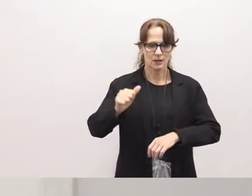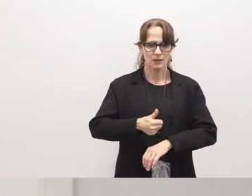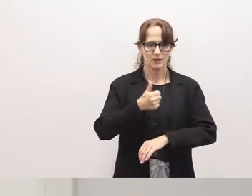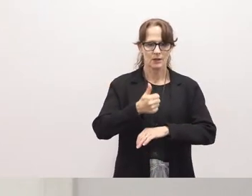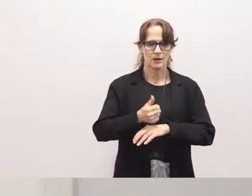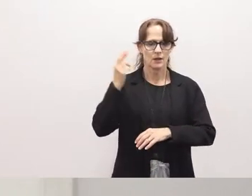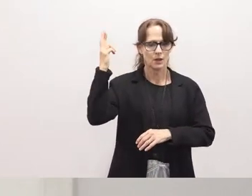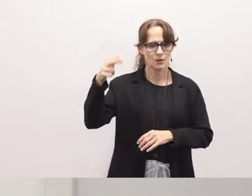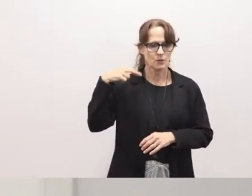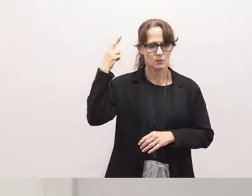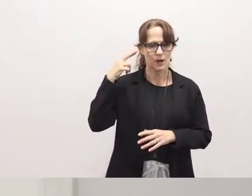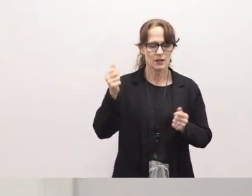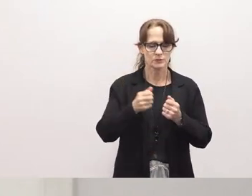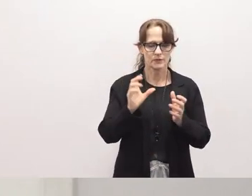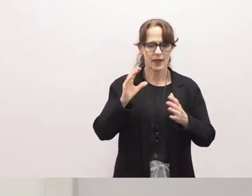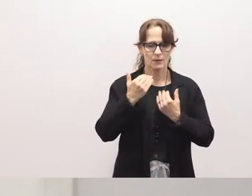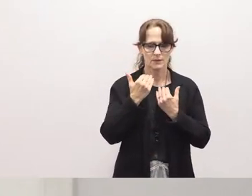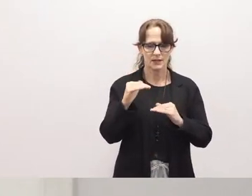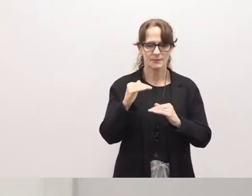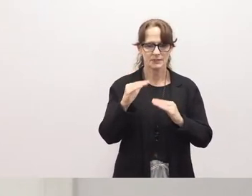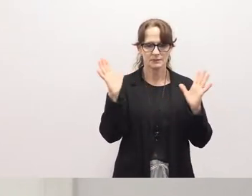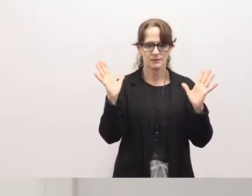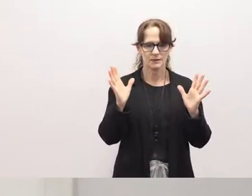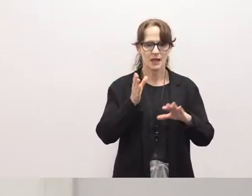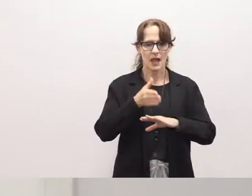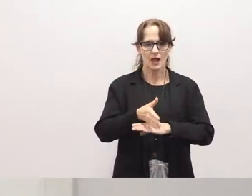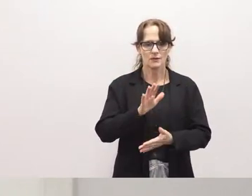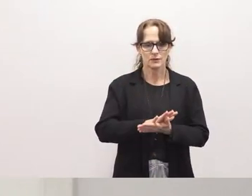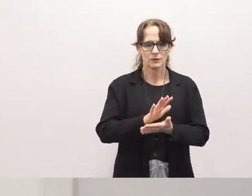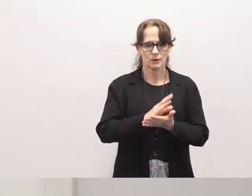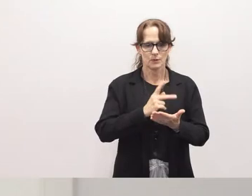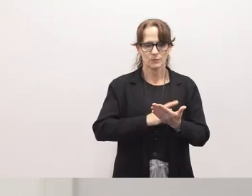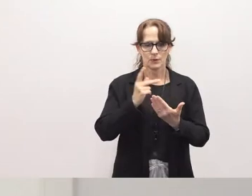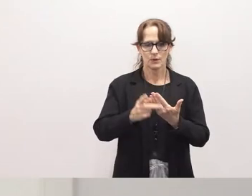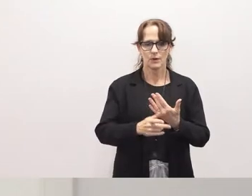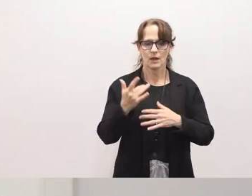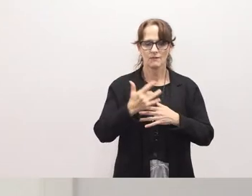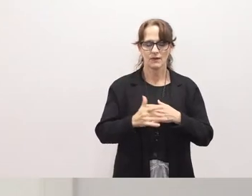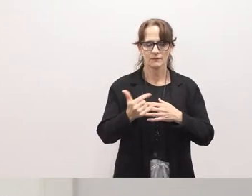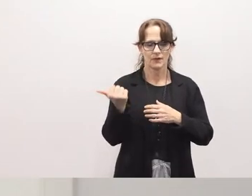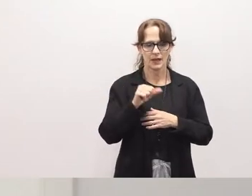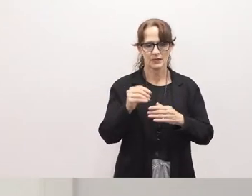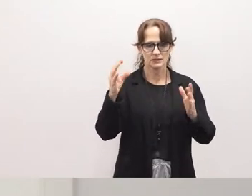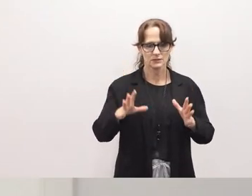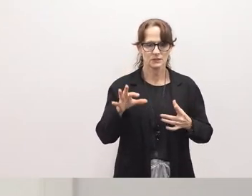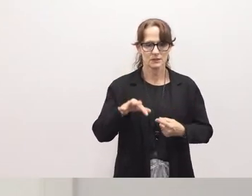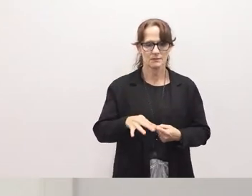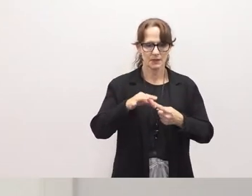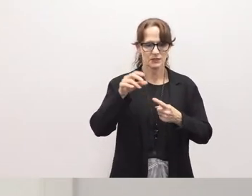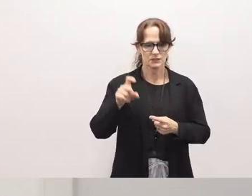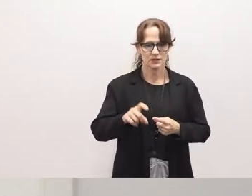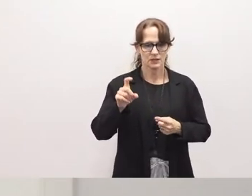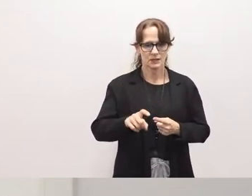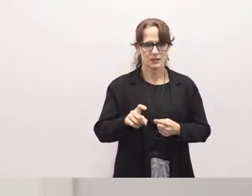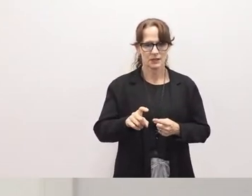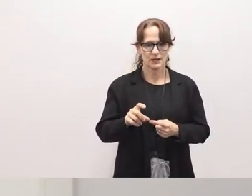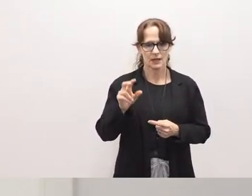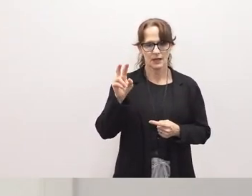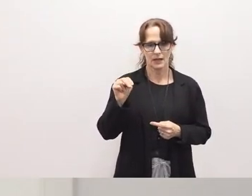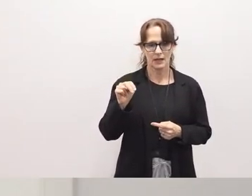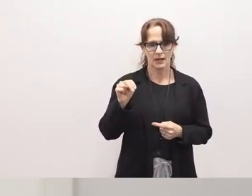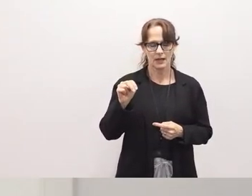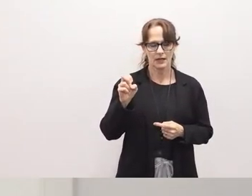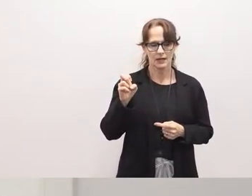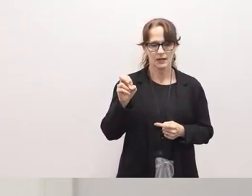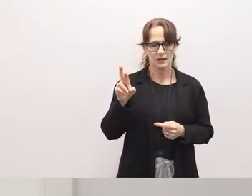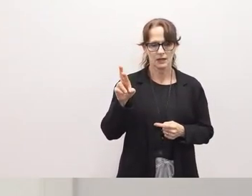Rams Without Limits at Millikan High School. The after-school program was made available to any student with special needs as well as neurotypical